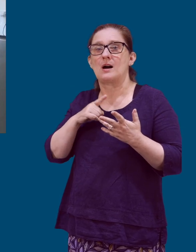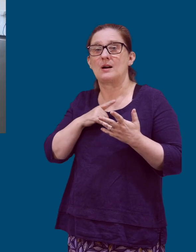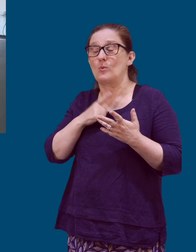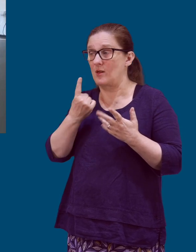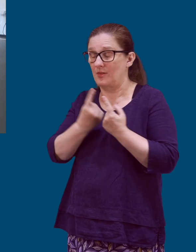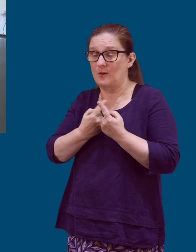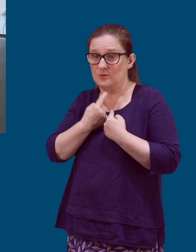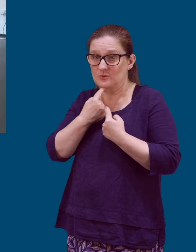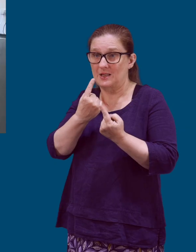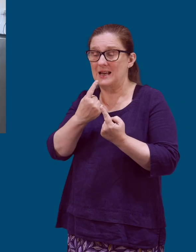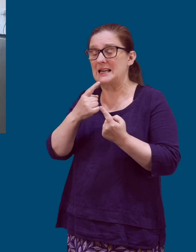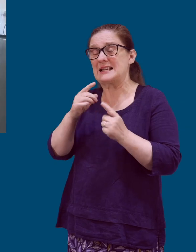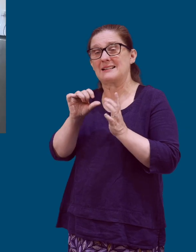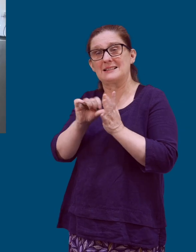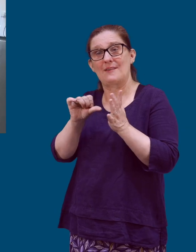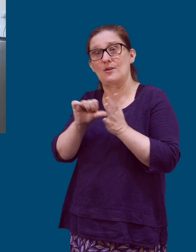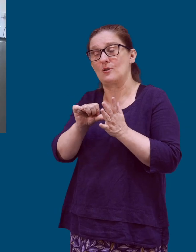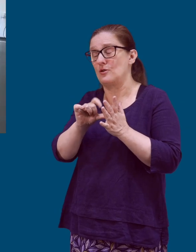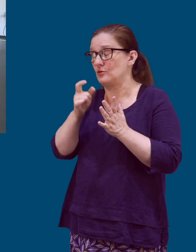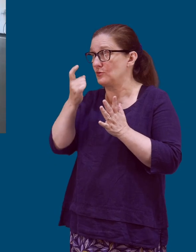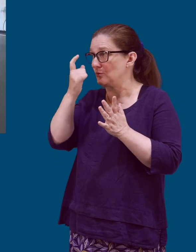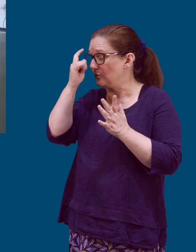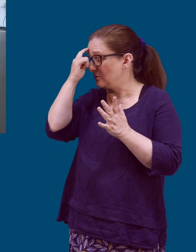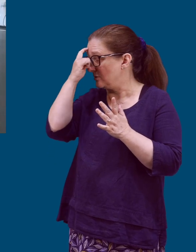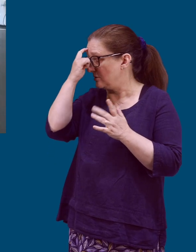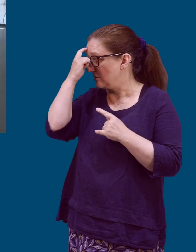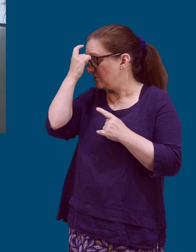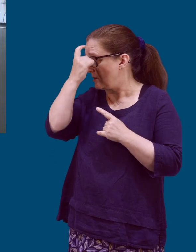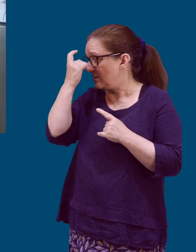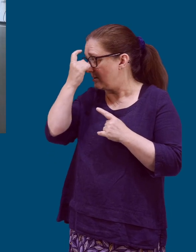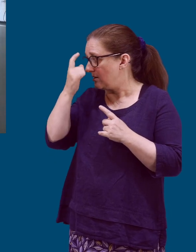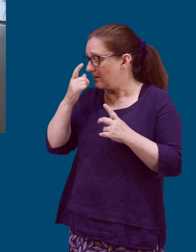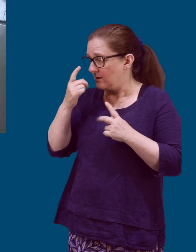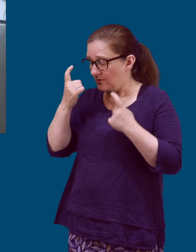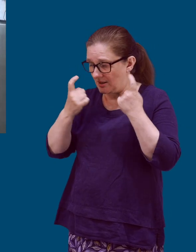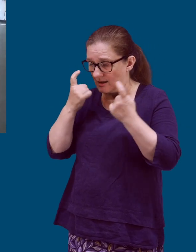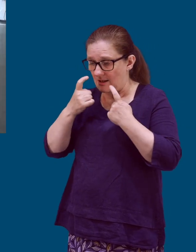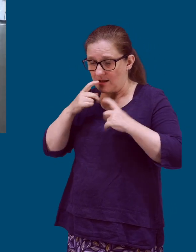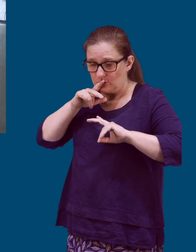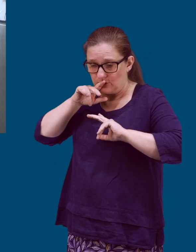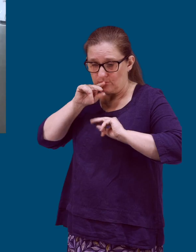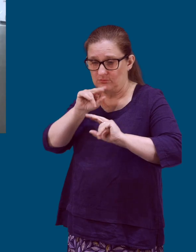have and how much labour it is just to string a sentence together.